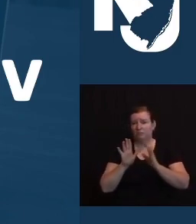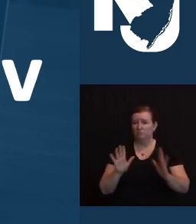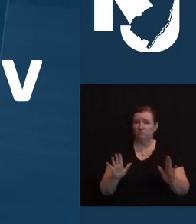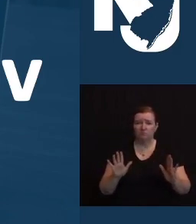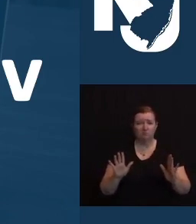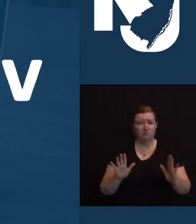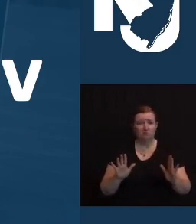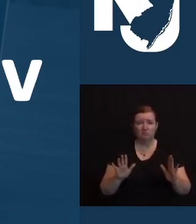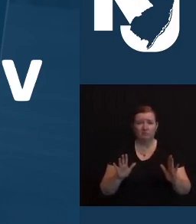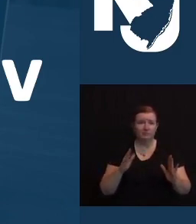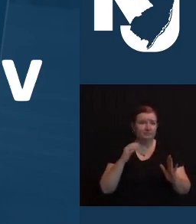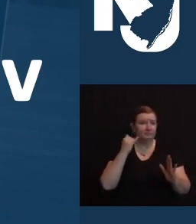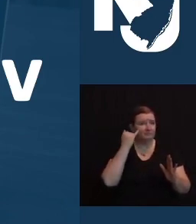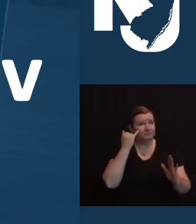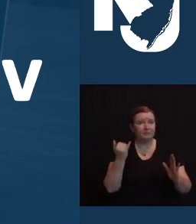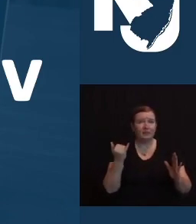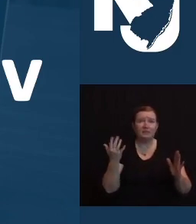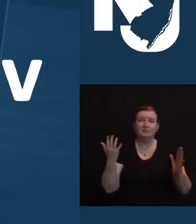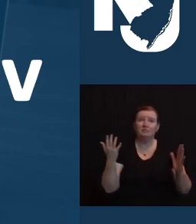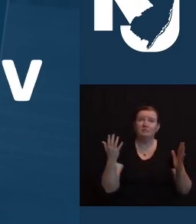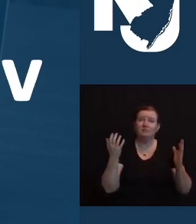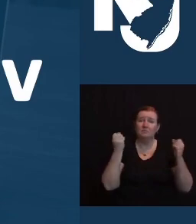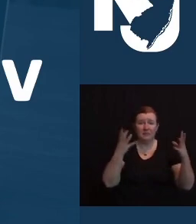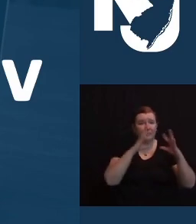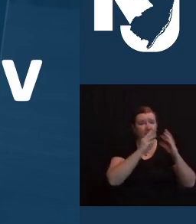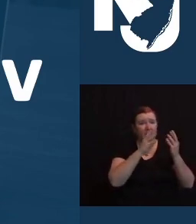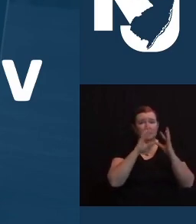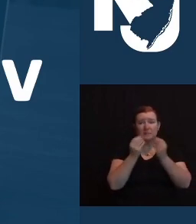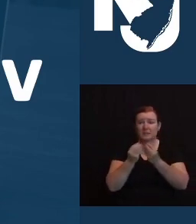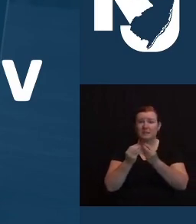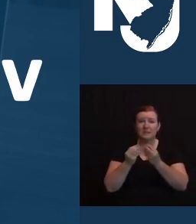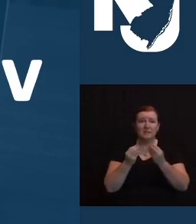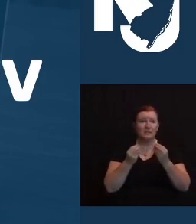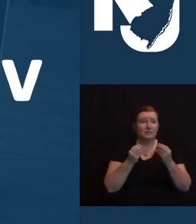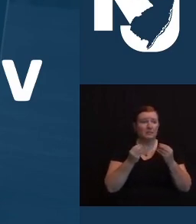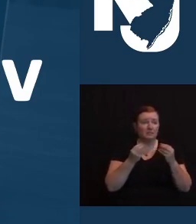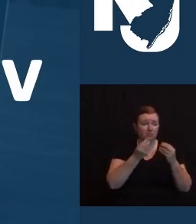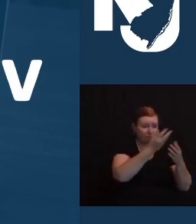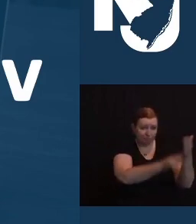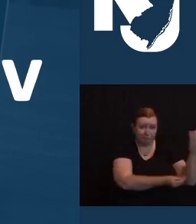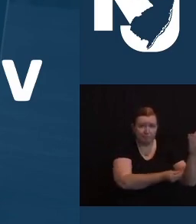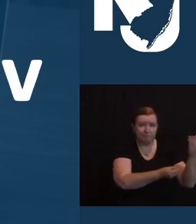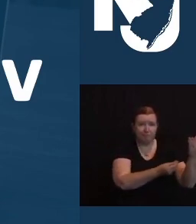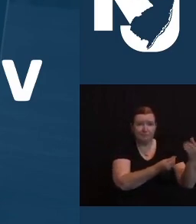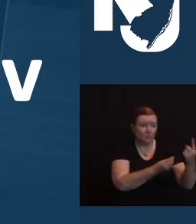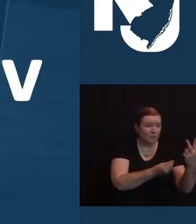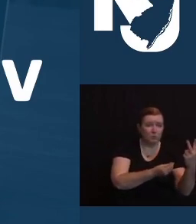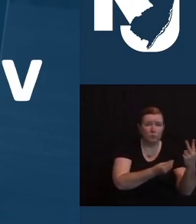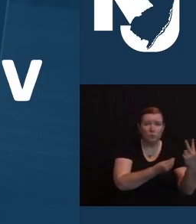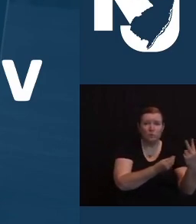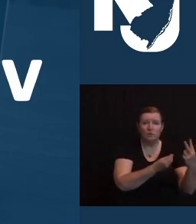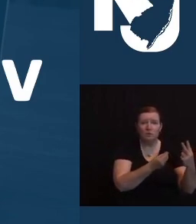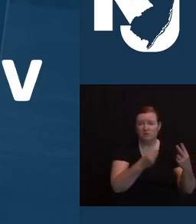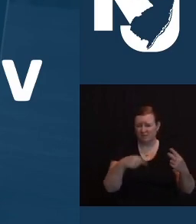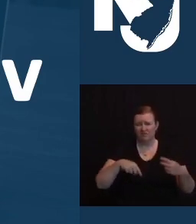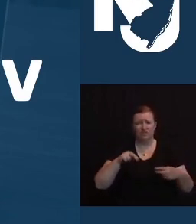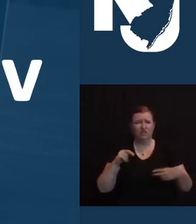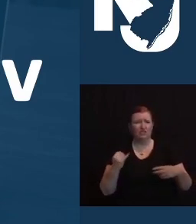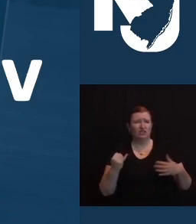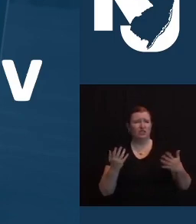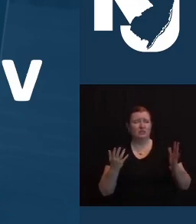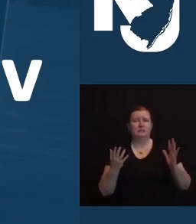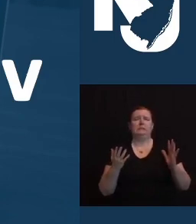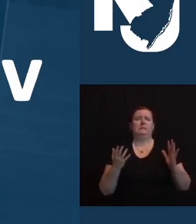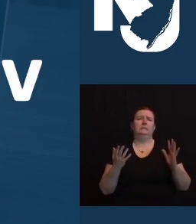thousands upon thousands of families who have now lost a loved one to COVID-19 feel. That's just in our state. Think of how you